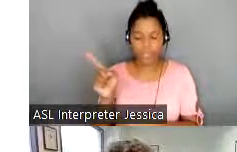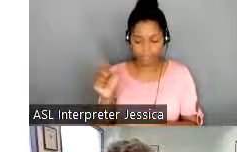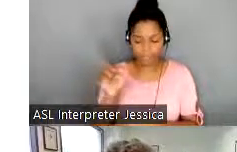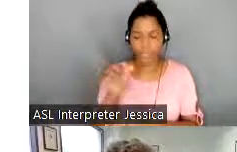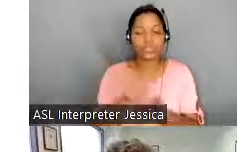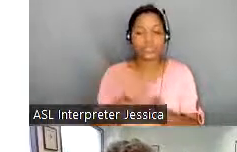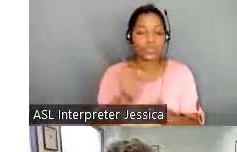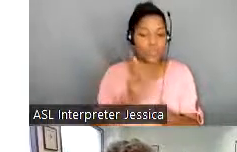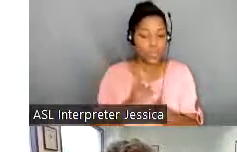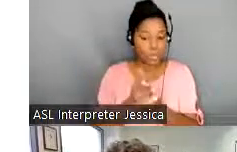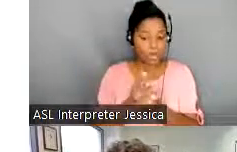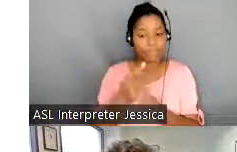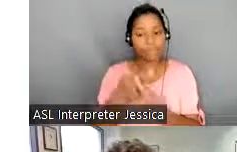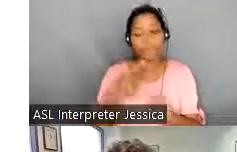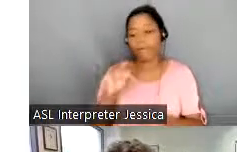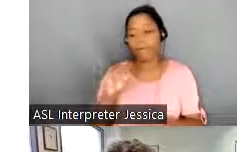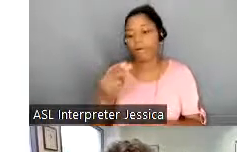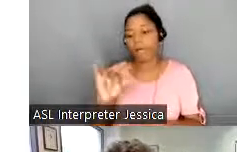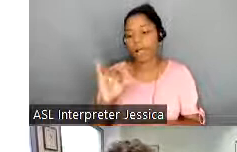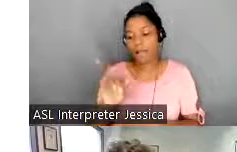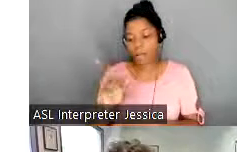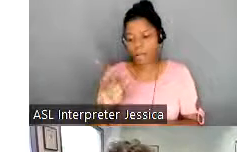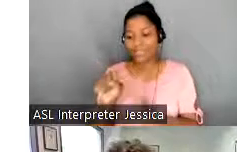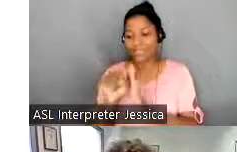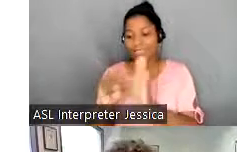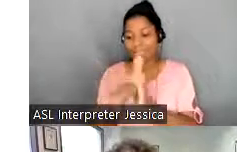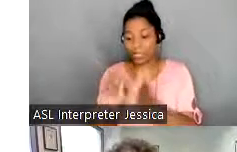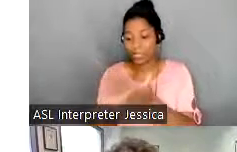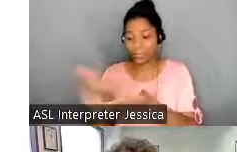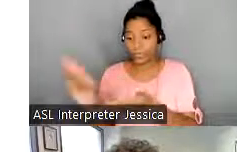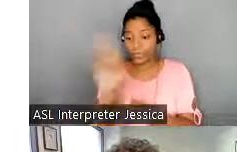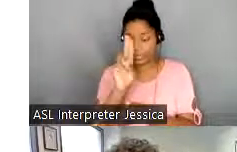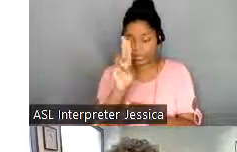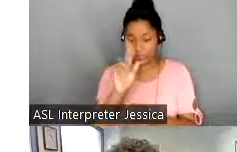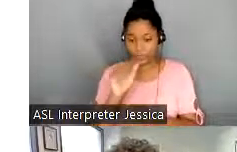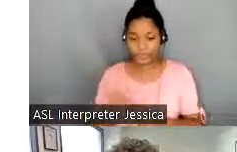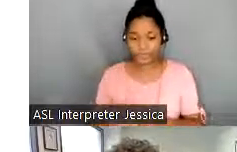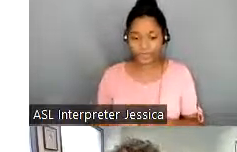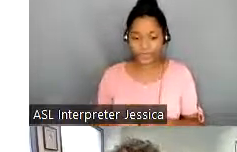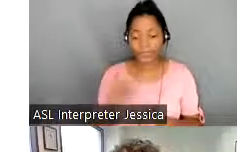The Ohio State University. Health and Aging Policy Fellow, Administration for